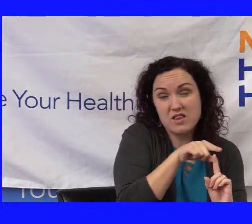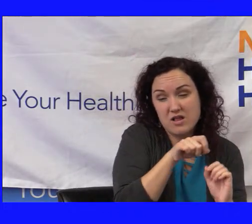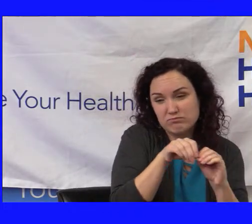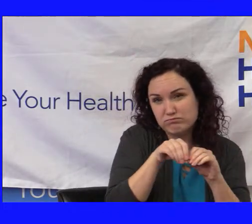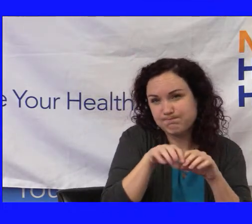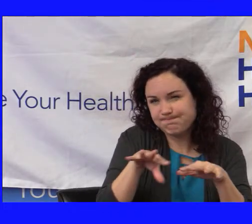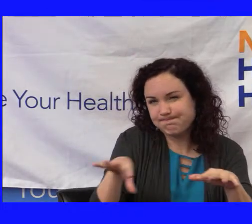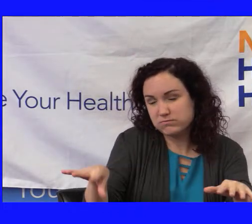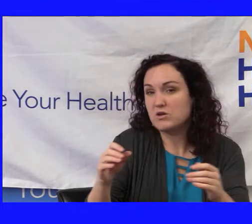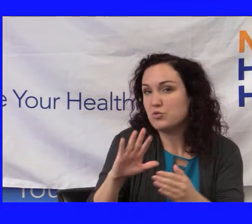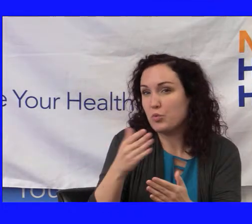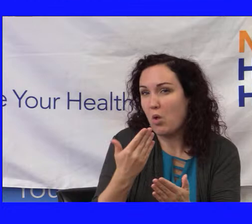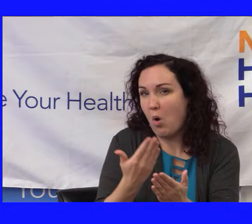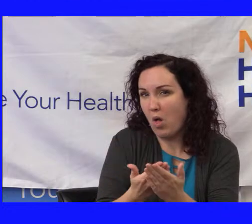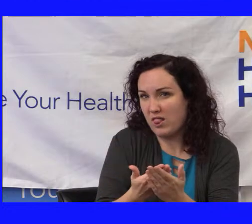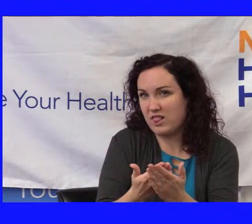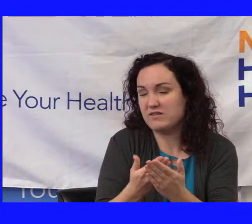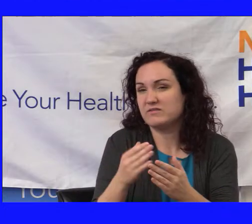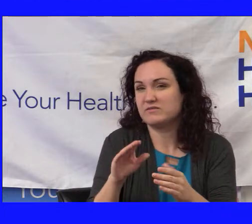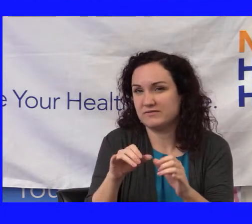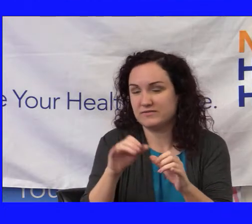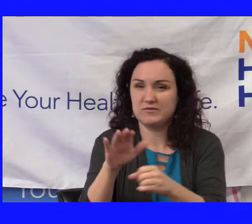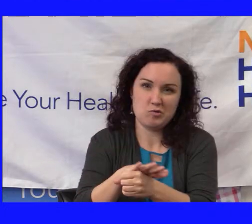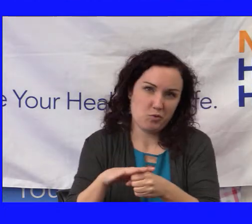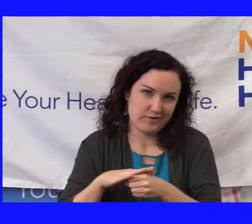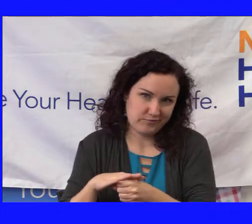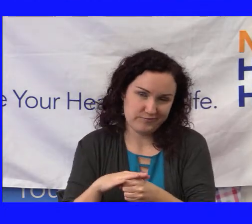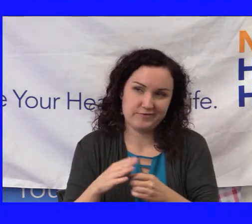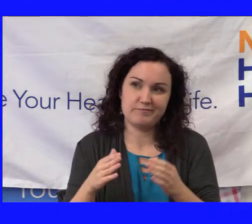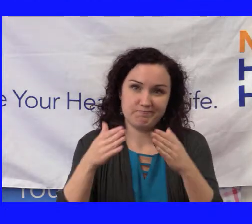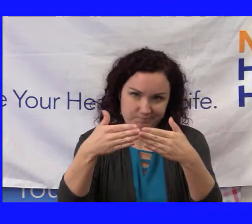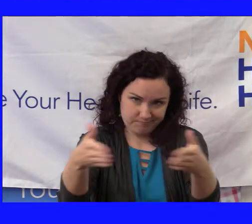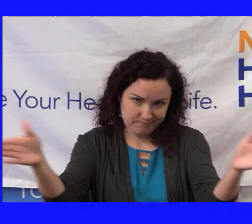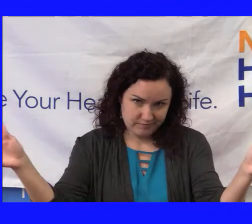workflow and the system change enterprise-wide.